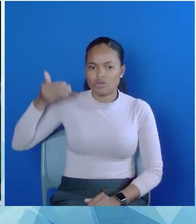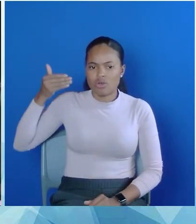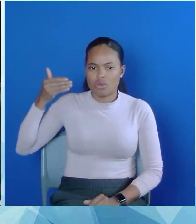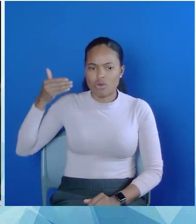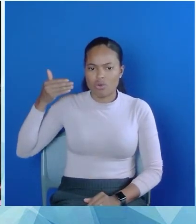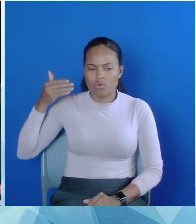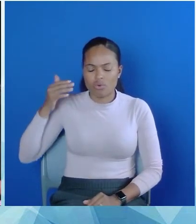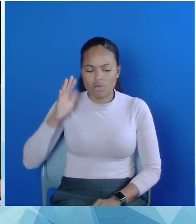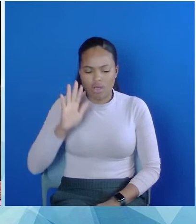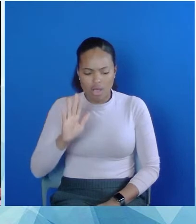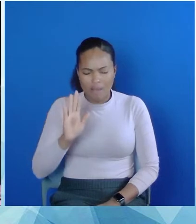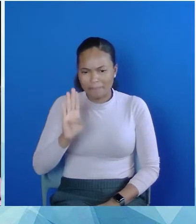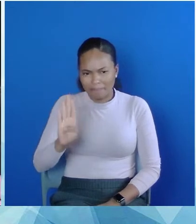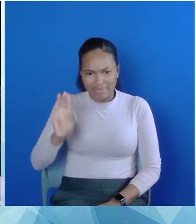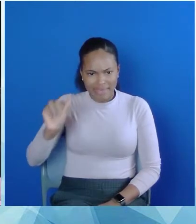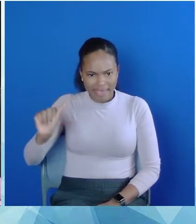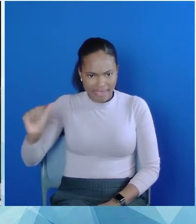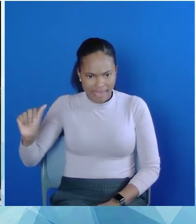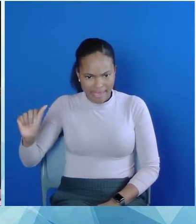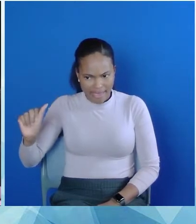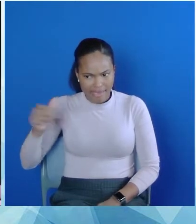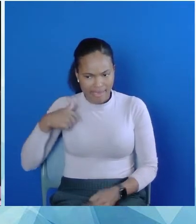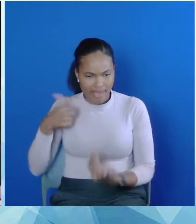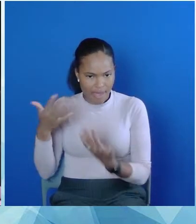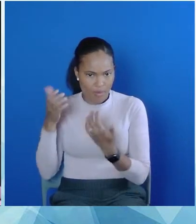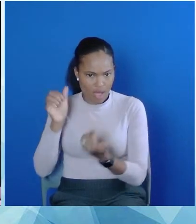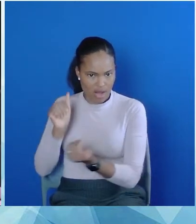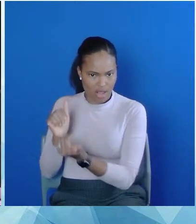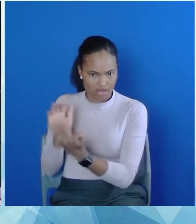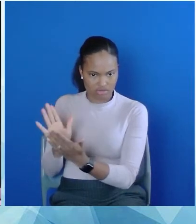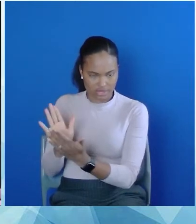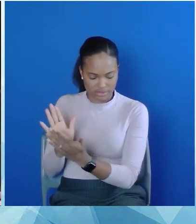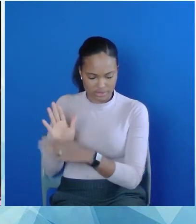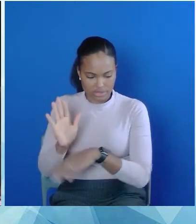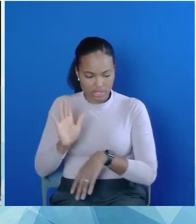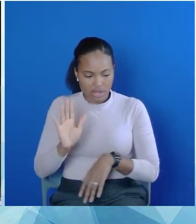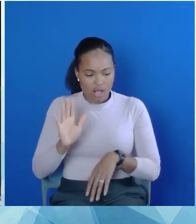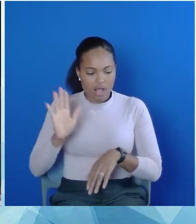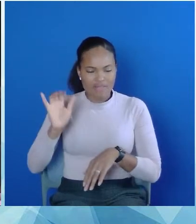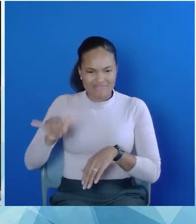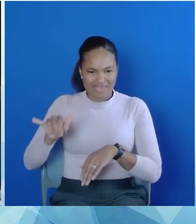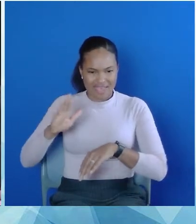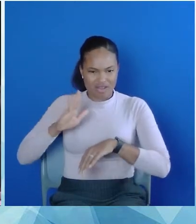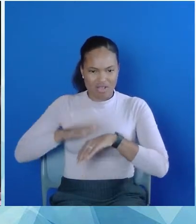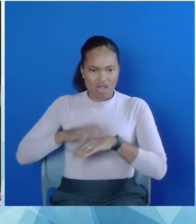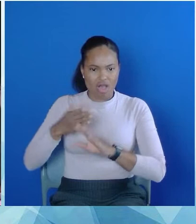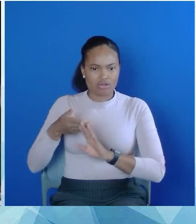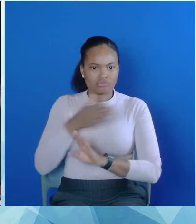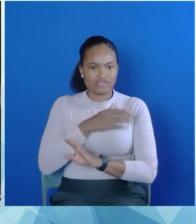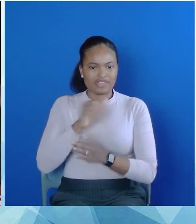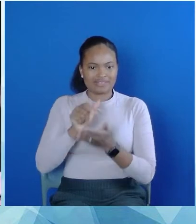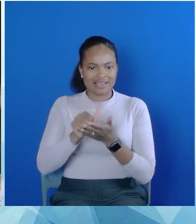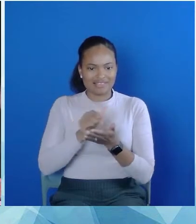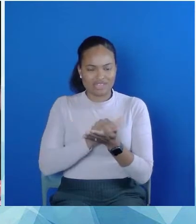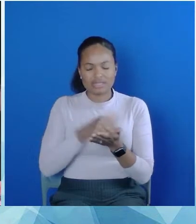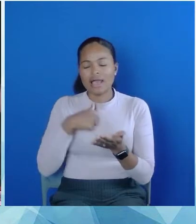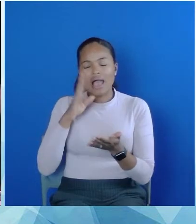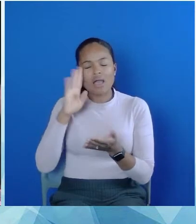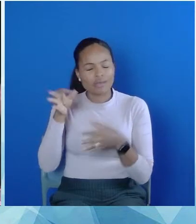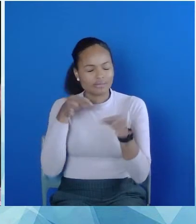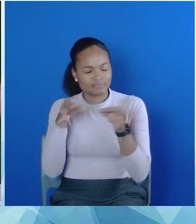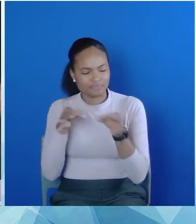No, BAA is one that I wanted to address. It was on a previous agenda, and let me give you a little bit of